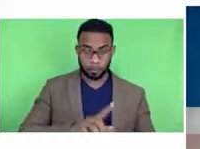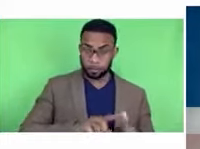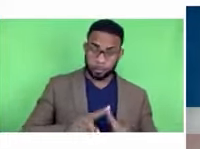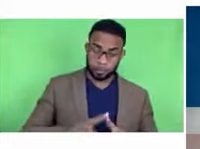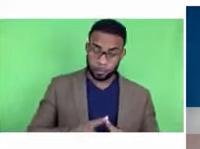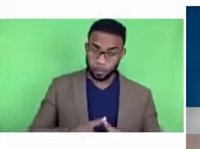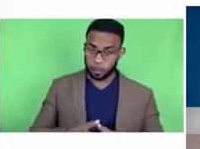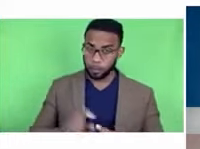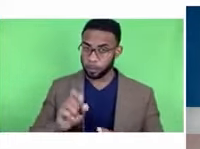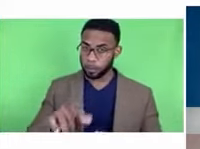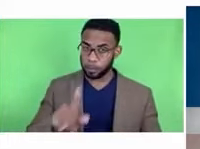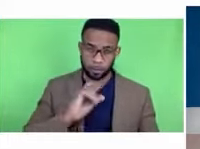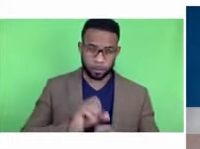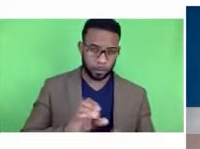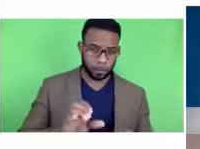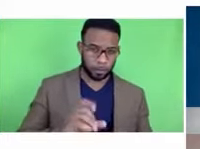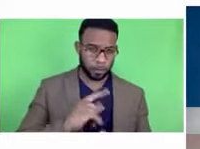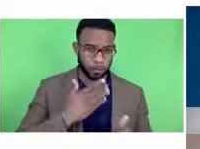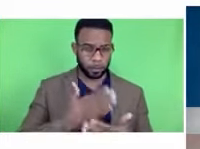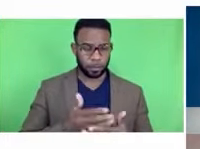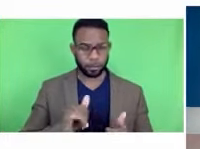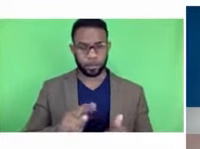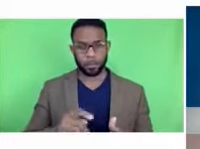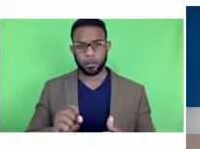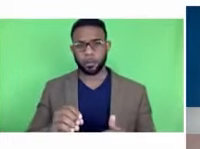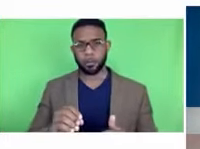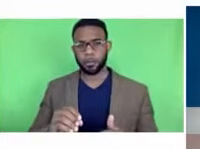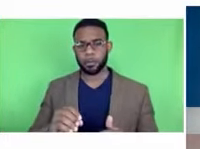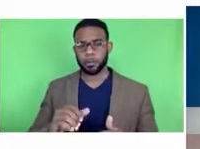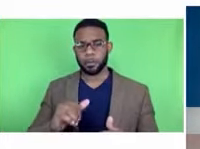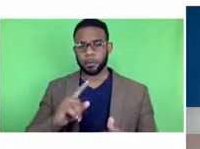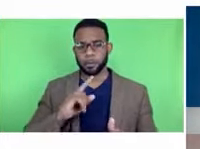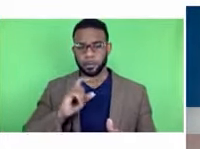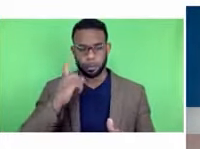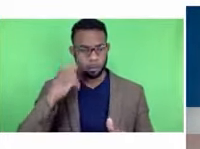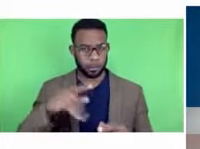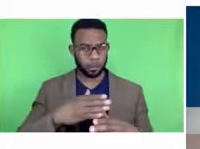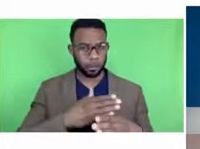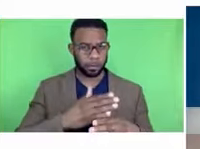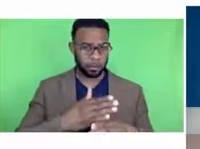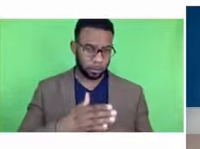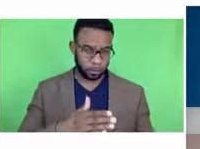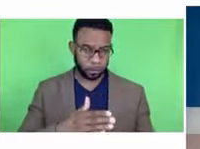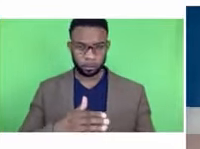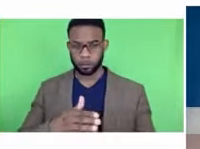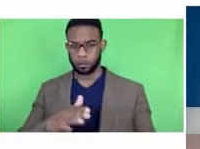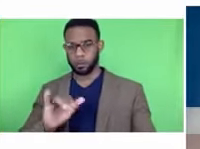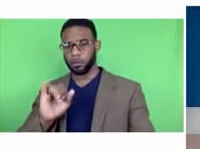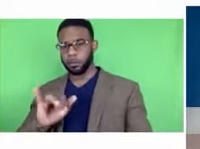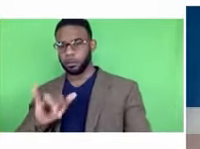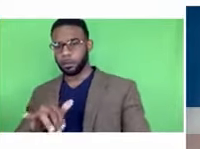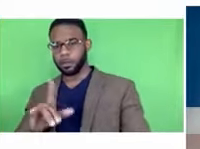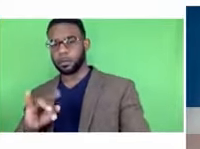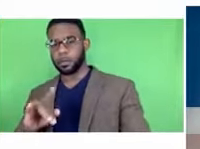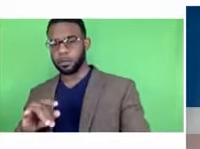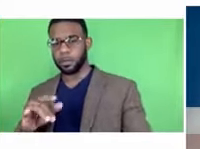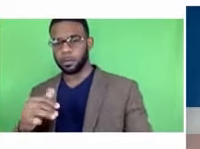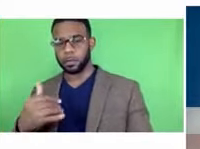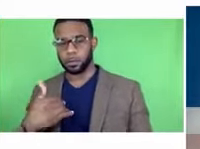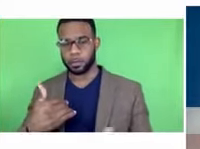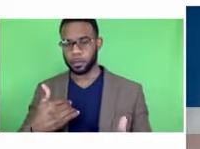So they weren't really doing really well with it. So it was necessary for them to disclose to their employer that they did have